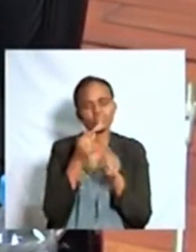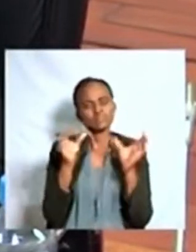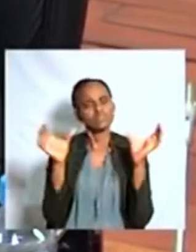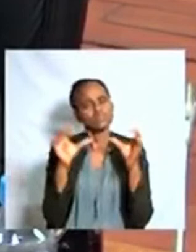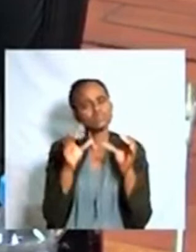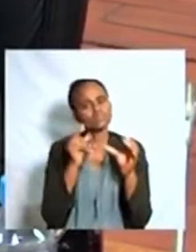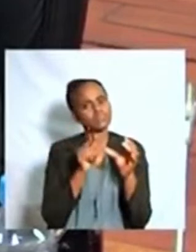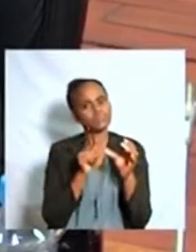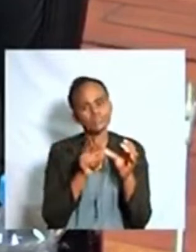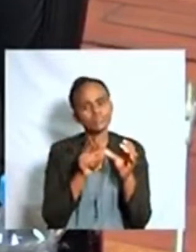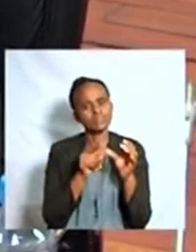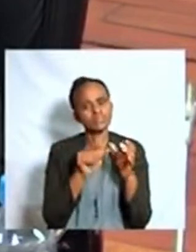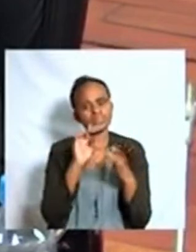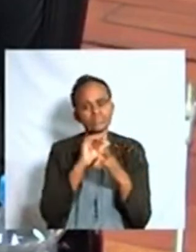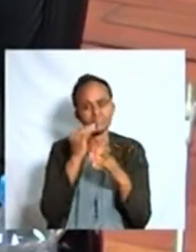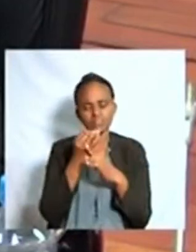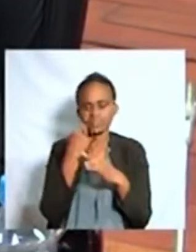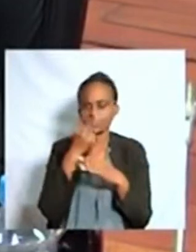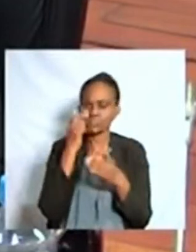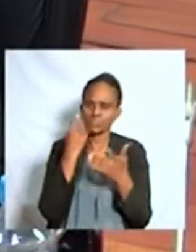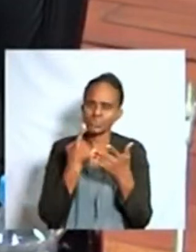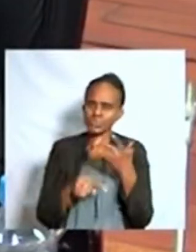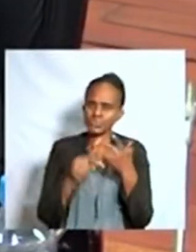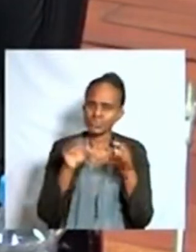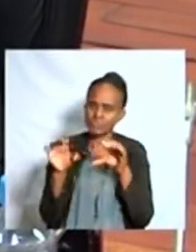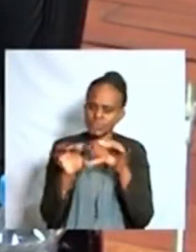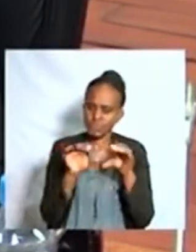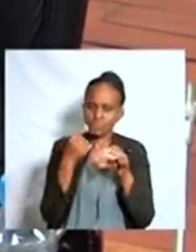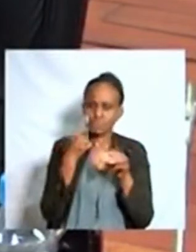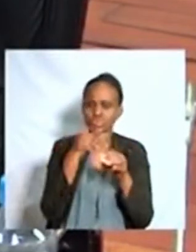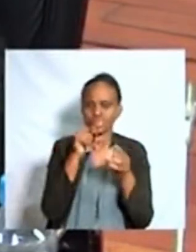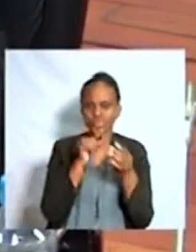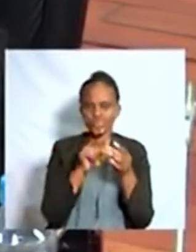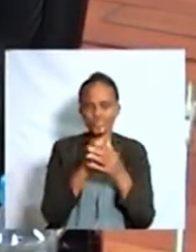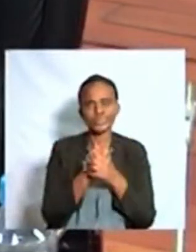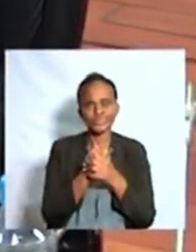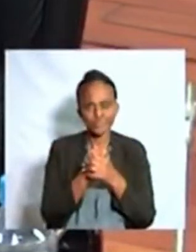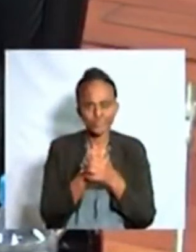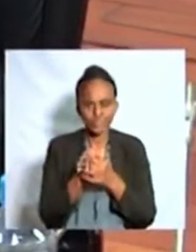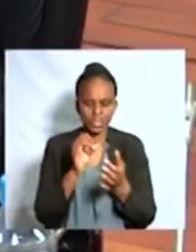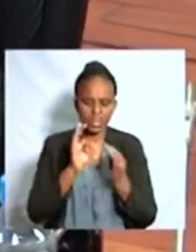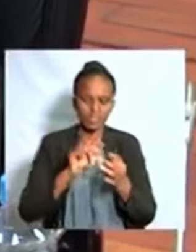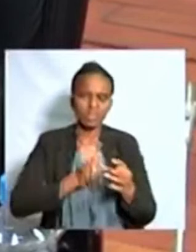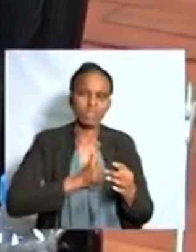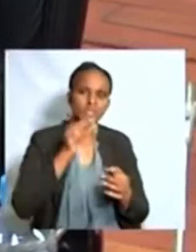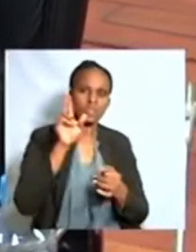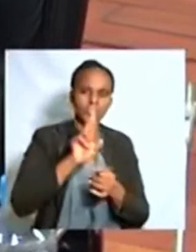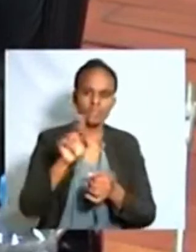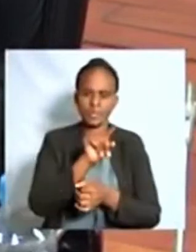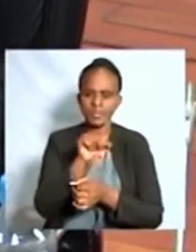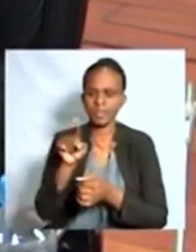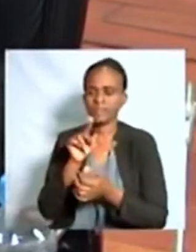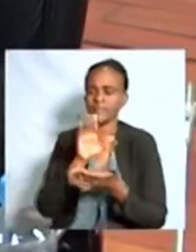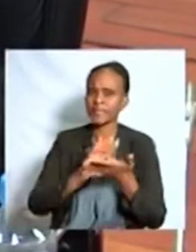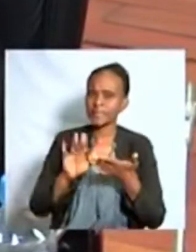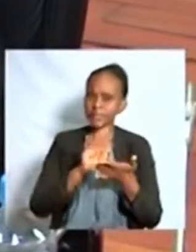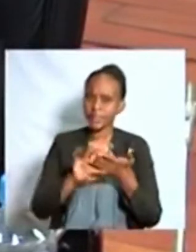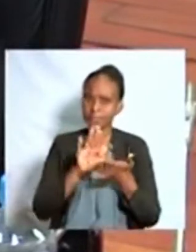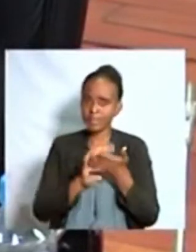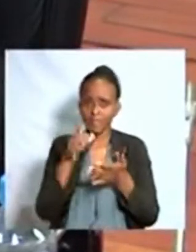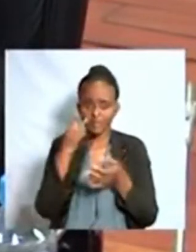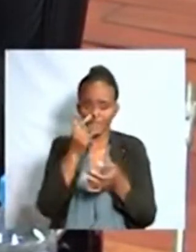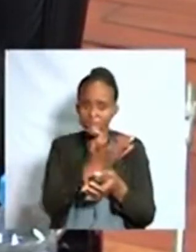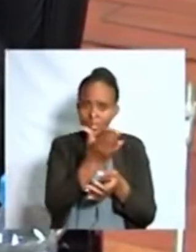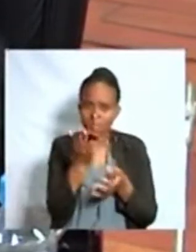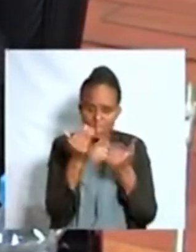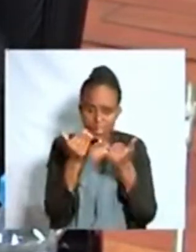council, or who is going to do that? If they are going to use that as an excuse for them